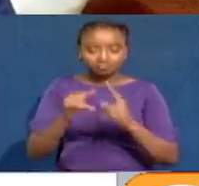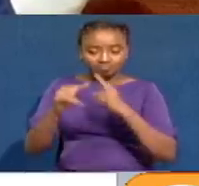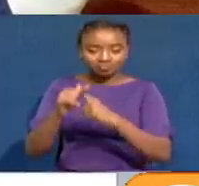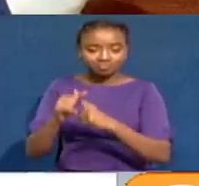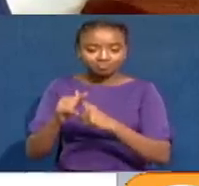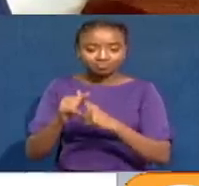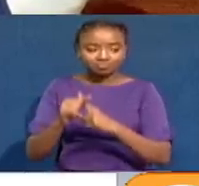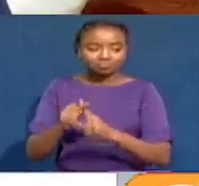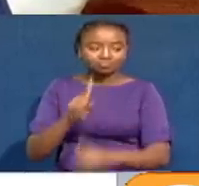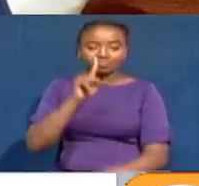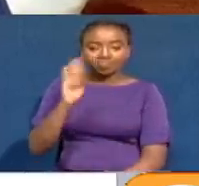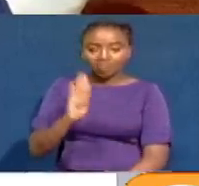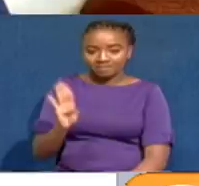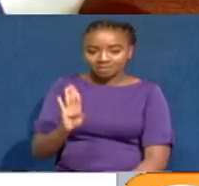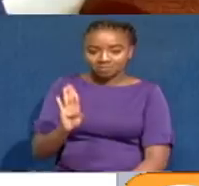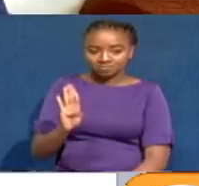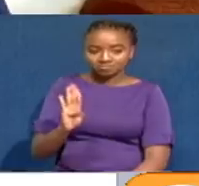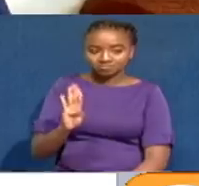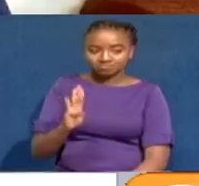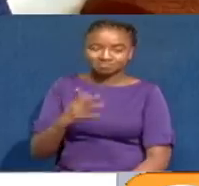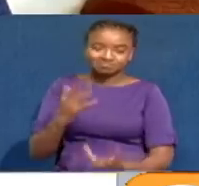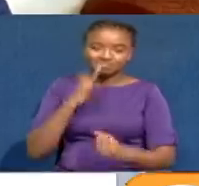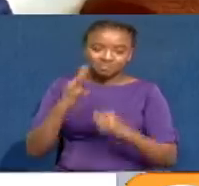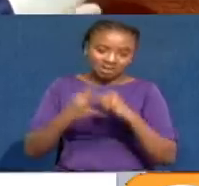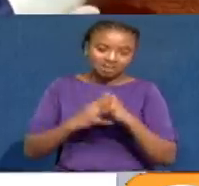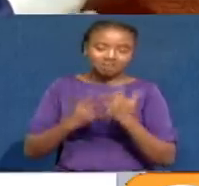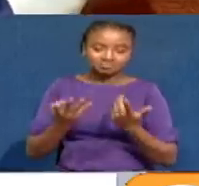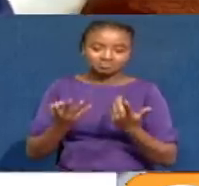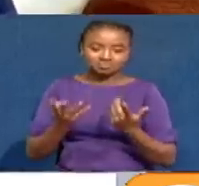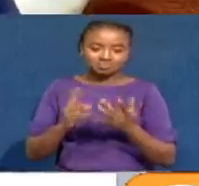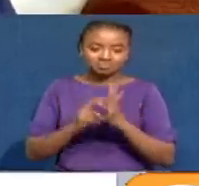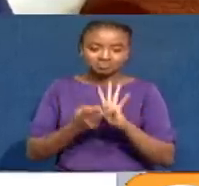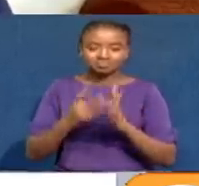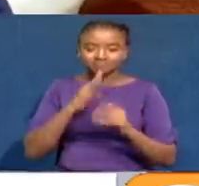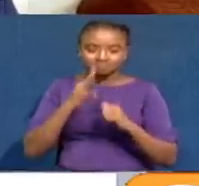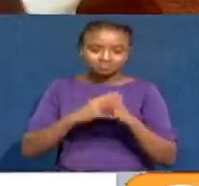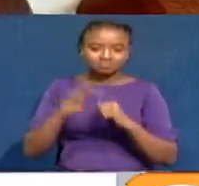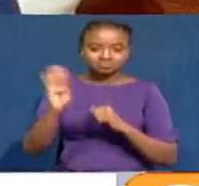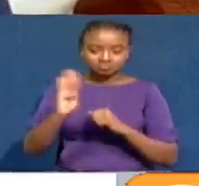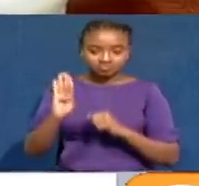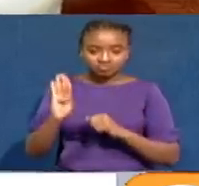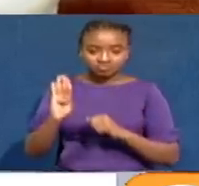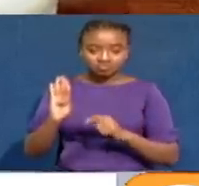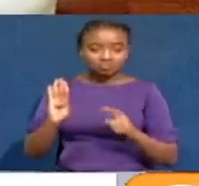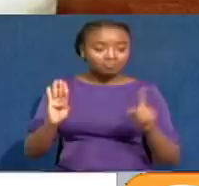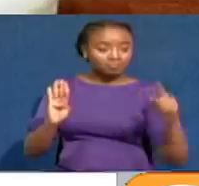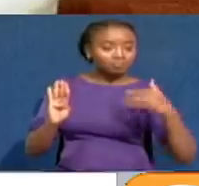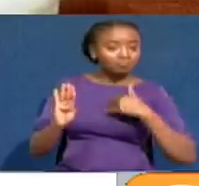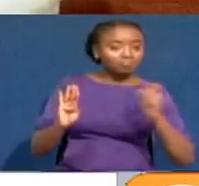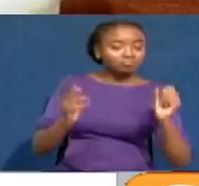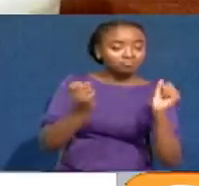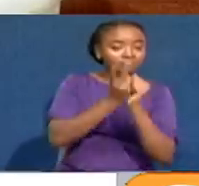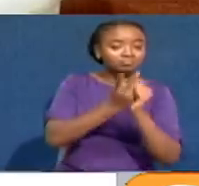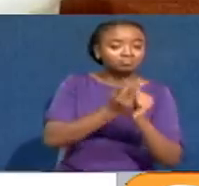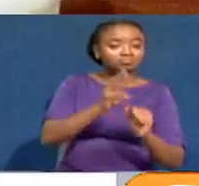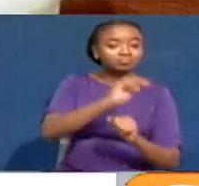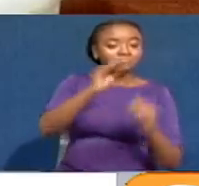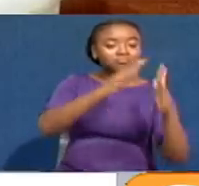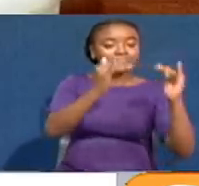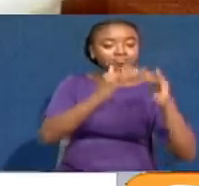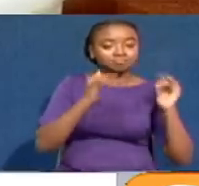it comes to around 1 billion Kenya shillings. 900. Because that's around 900 billion Kenya shillings. Yeah. We have 12 million households in